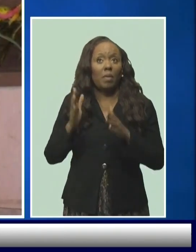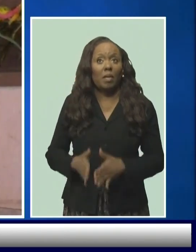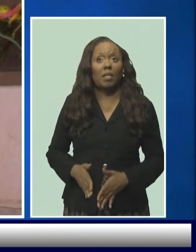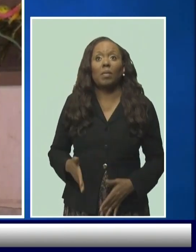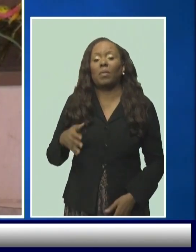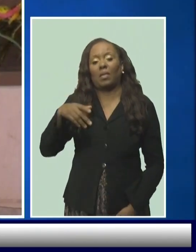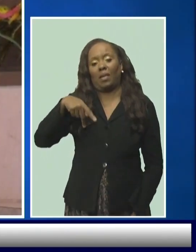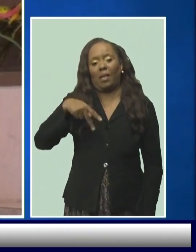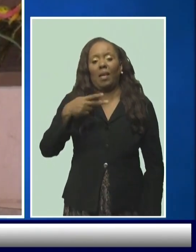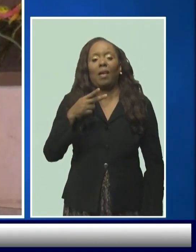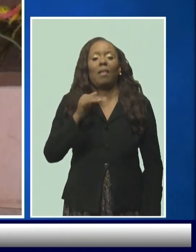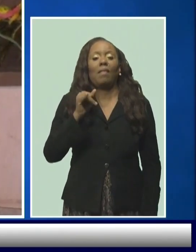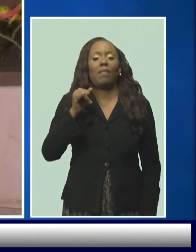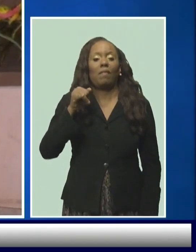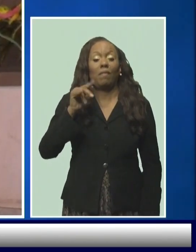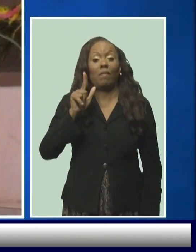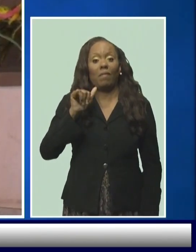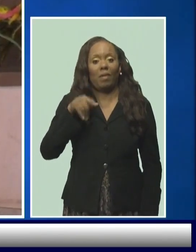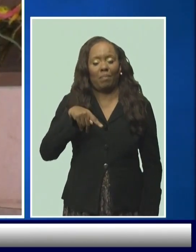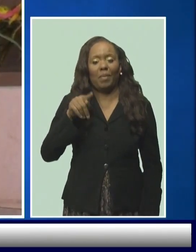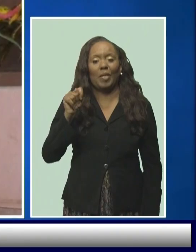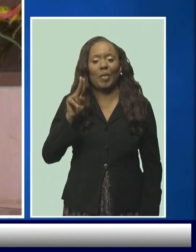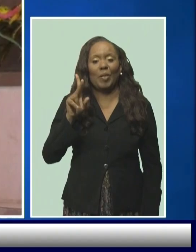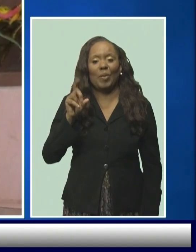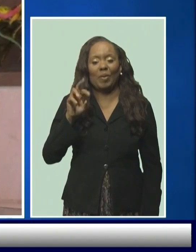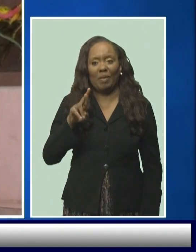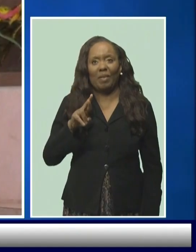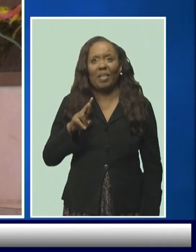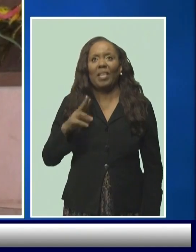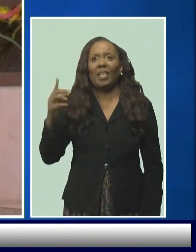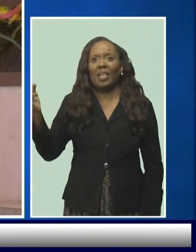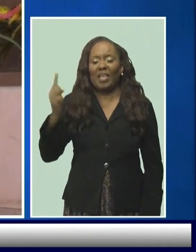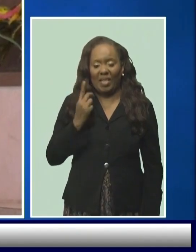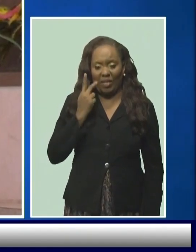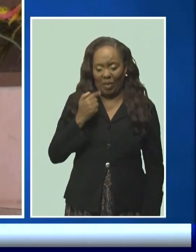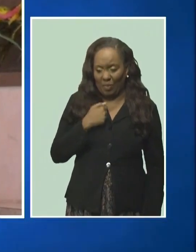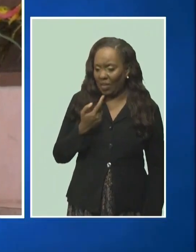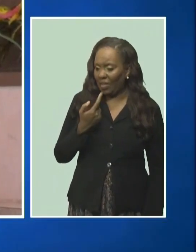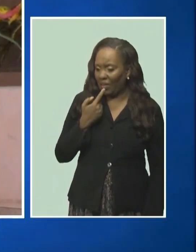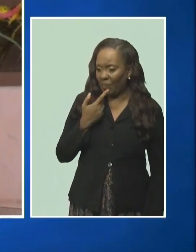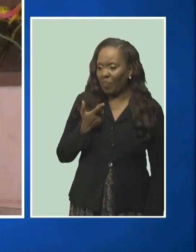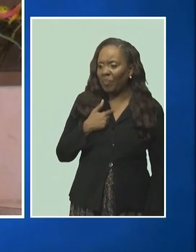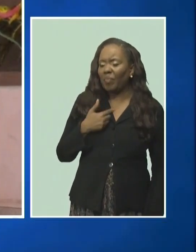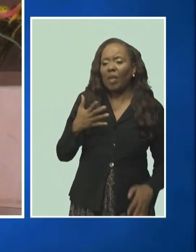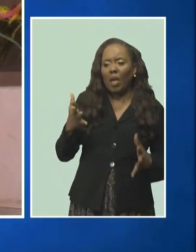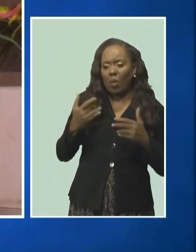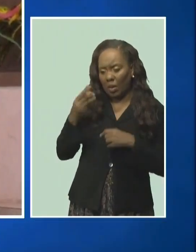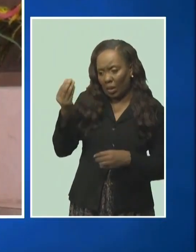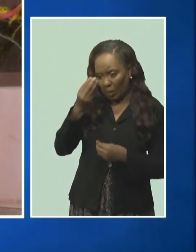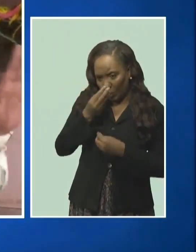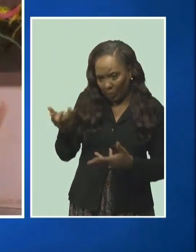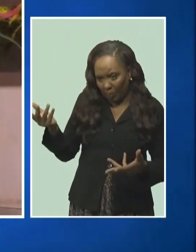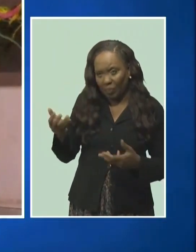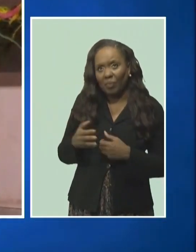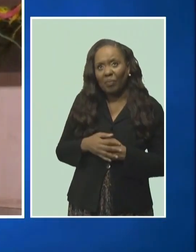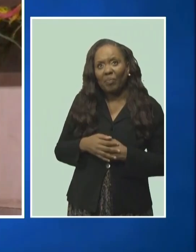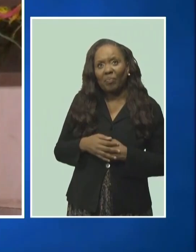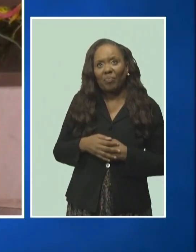father was more than just that. He was my true best friend. This was the case ever since